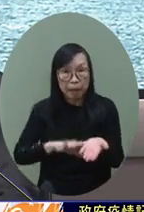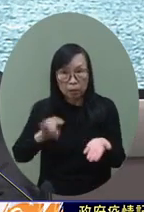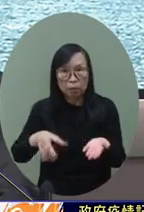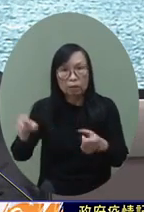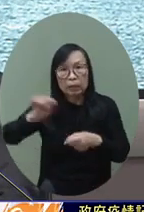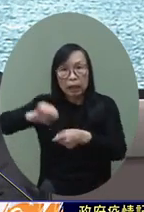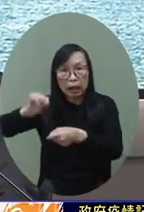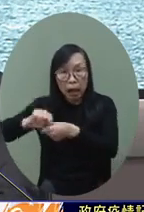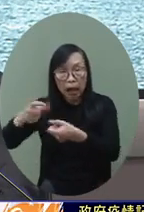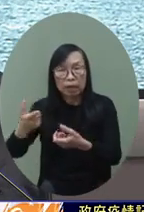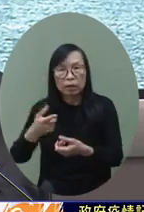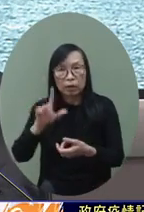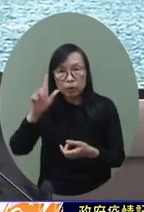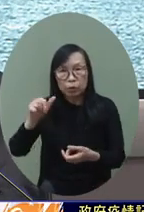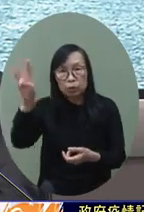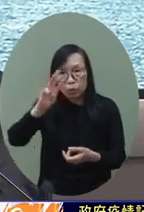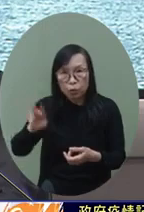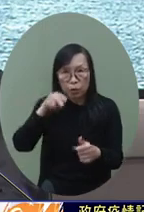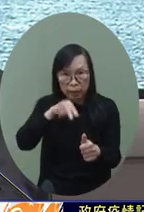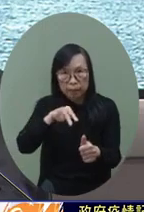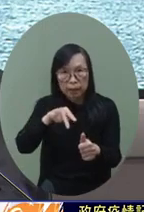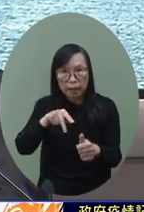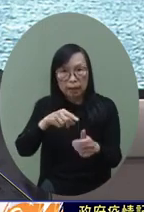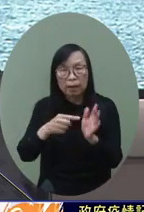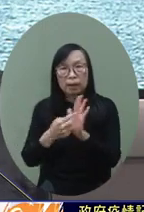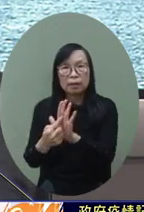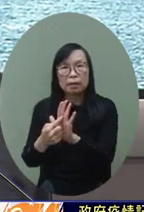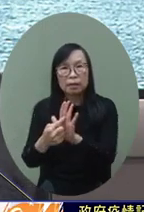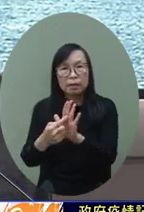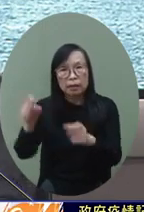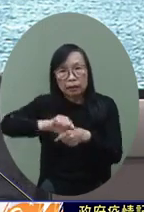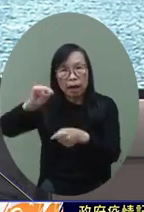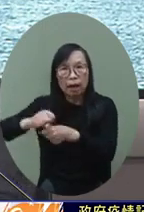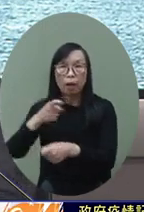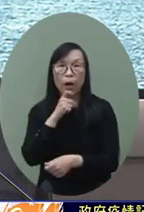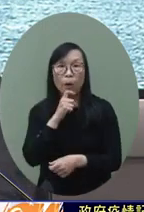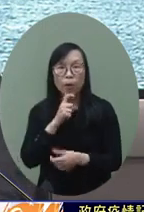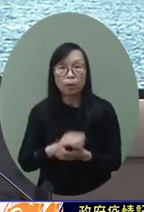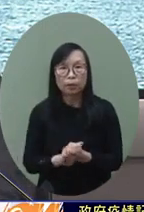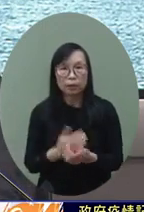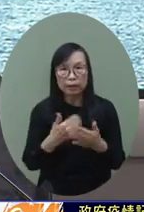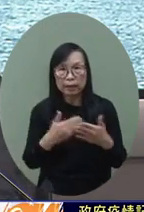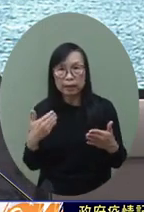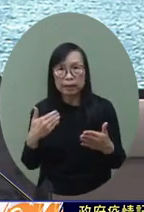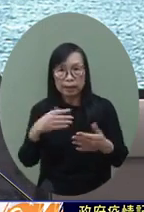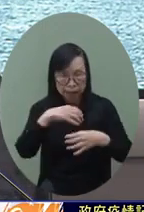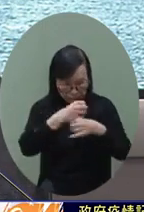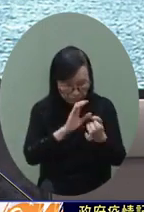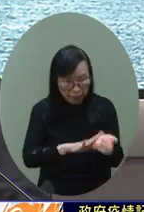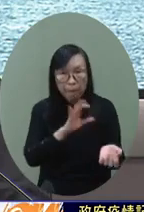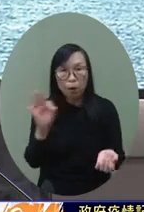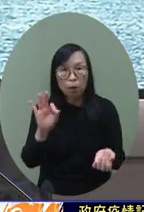showed a positive result after a negative finding for several days. So that is their suggestion of doing a second round